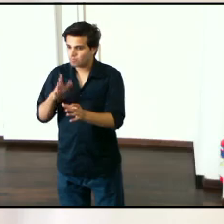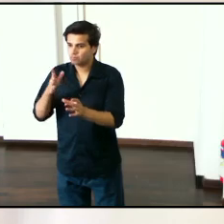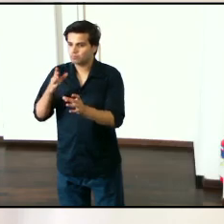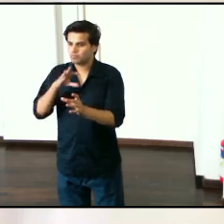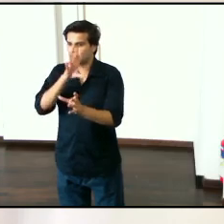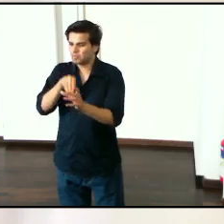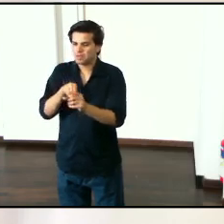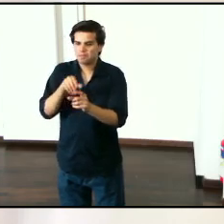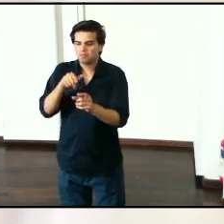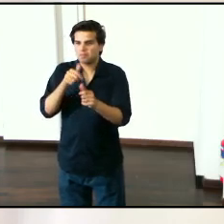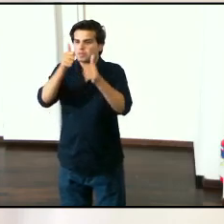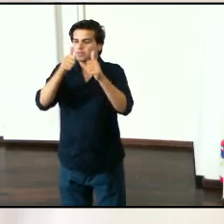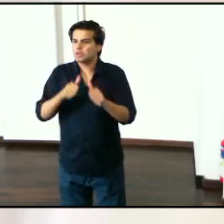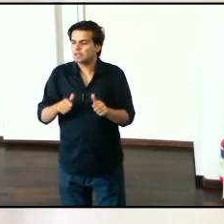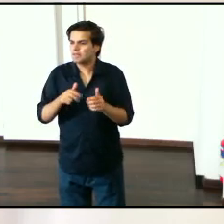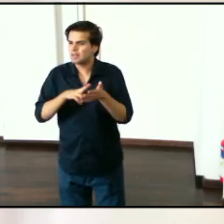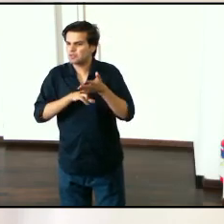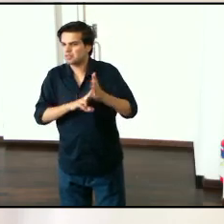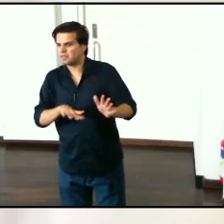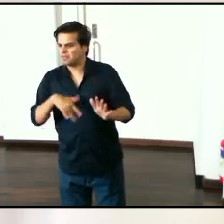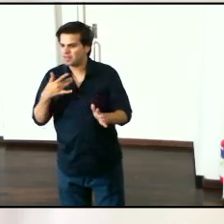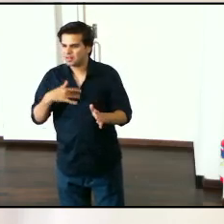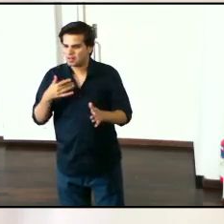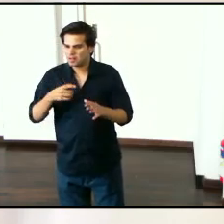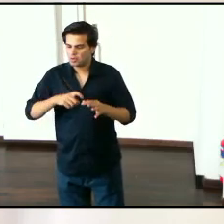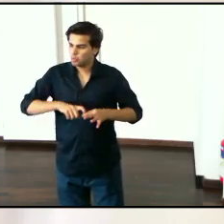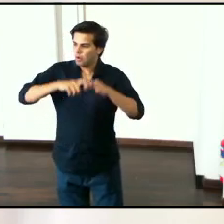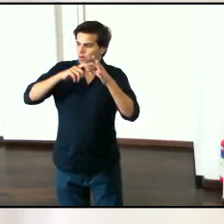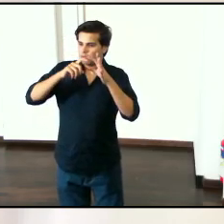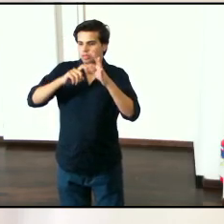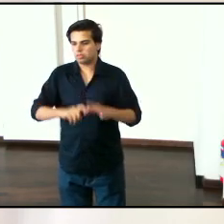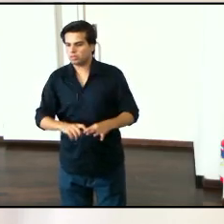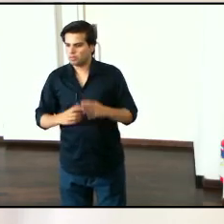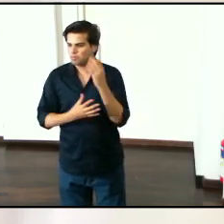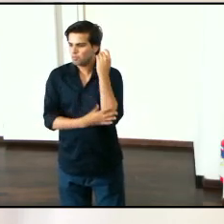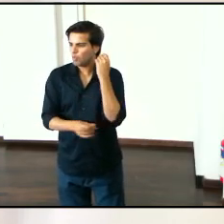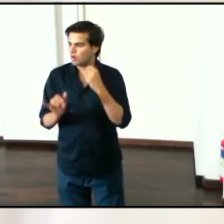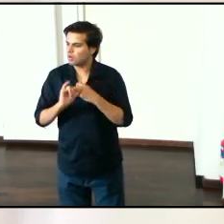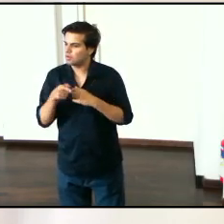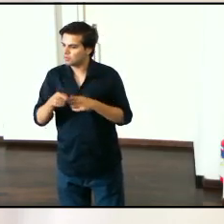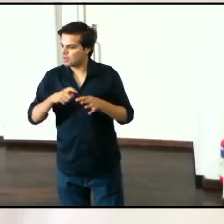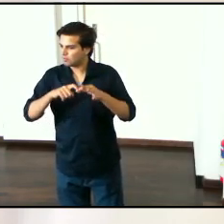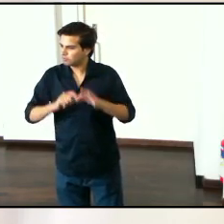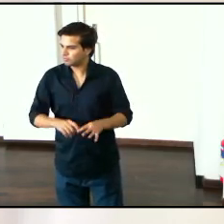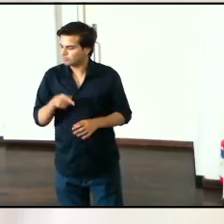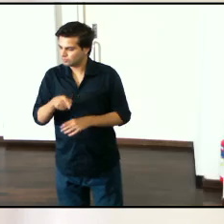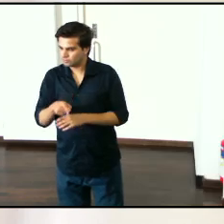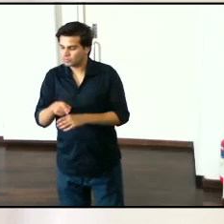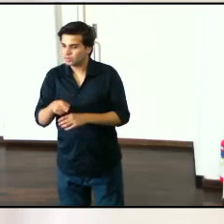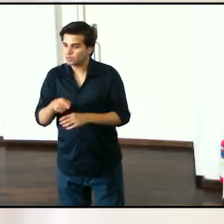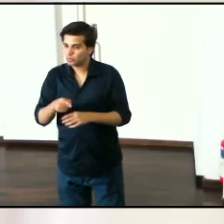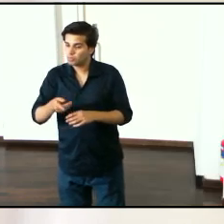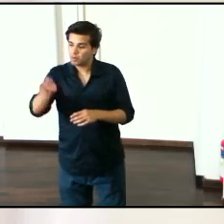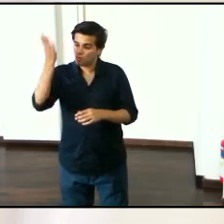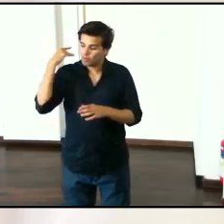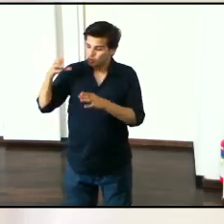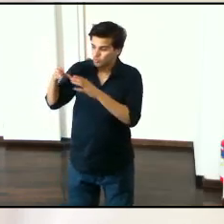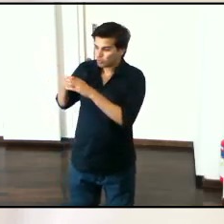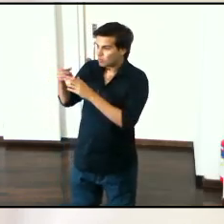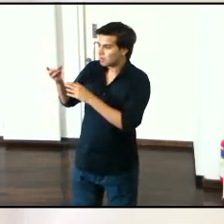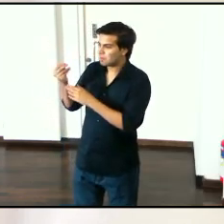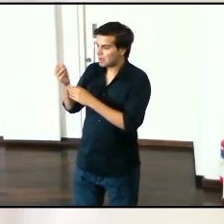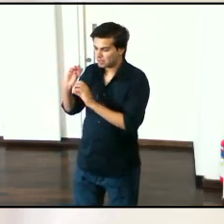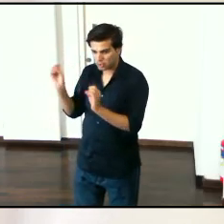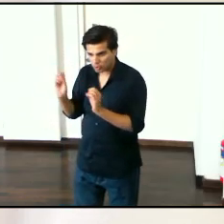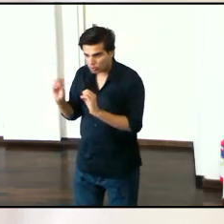was very poor, naturally, because you see, you have to remember that posters are, they are made by groups which had no